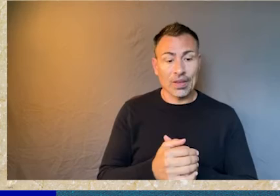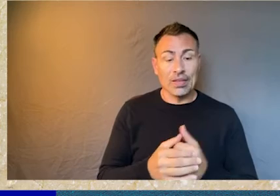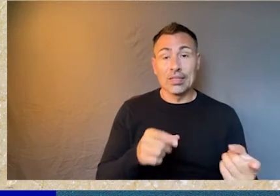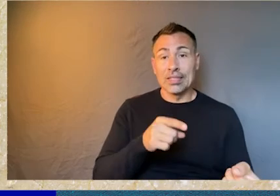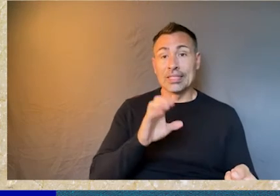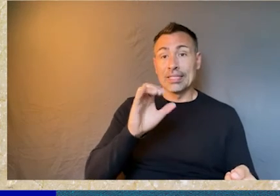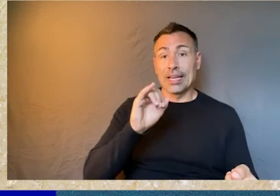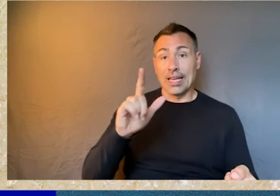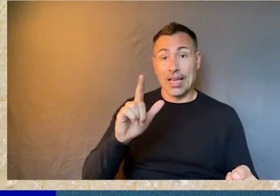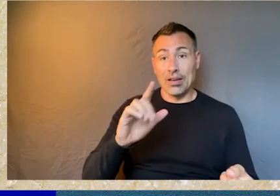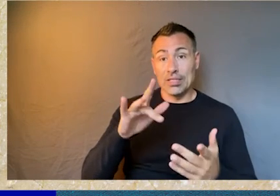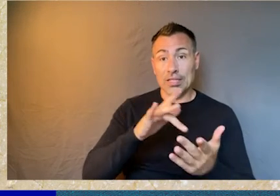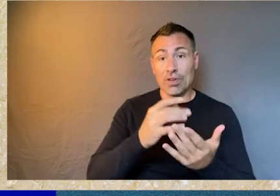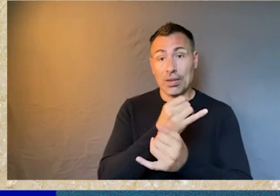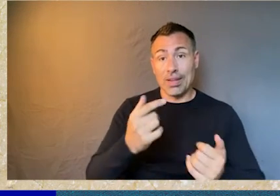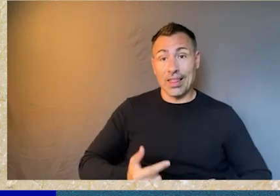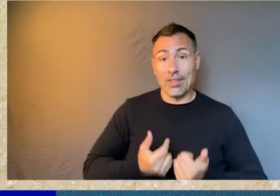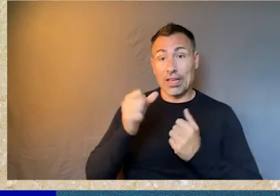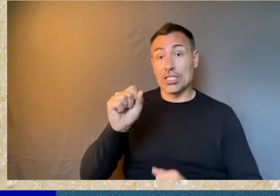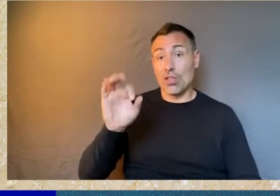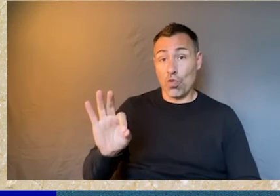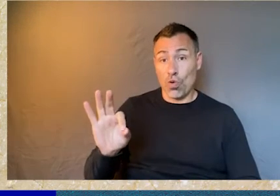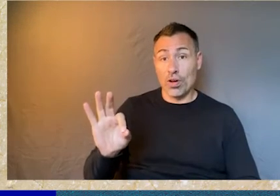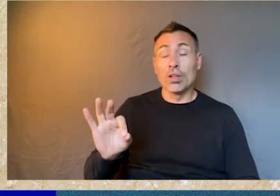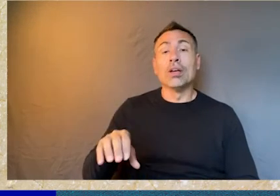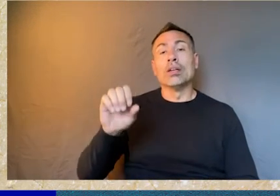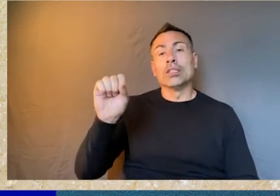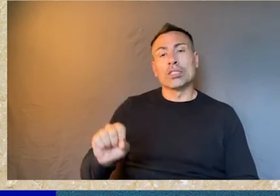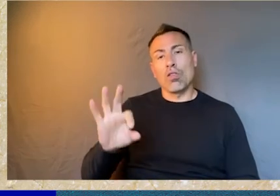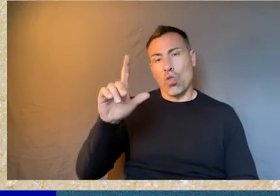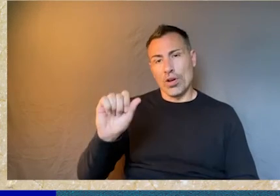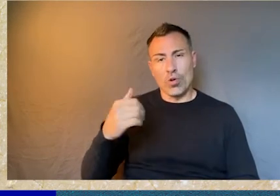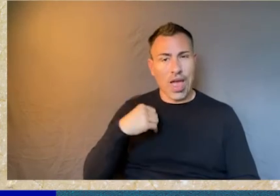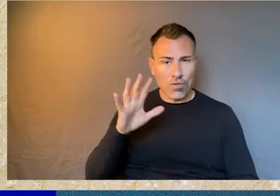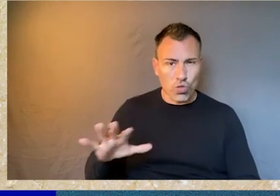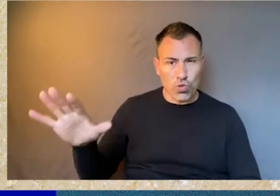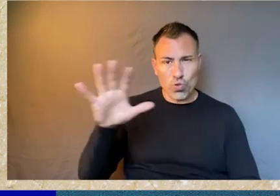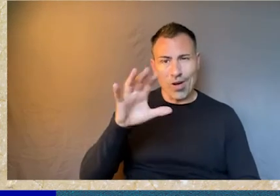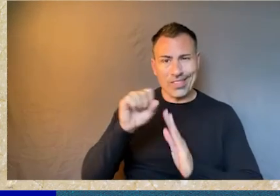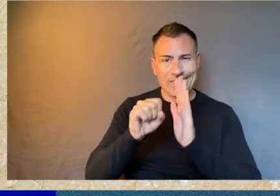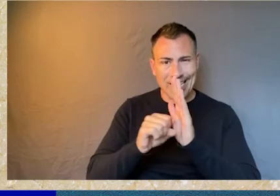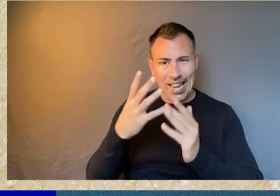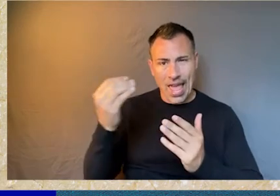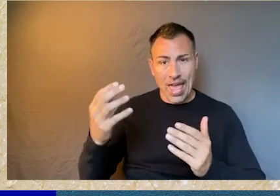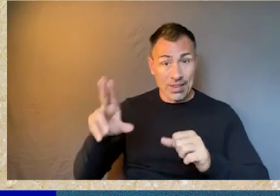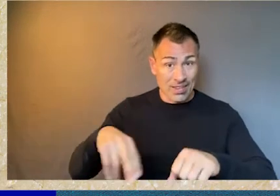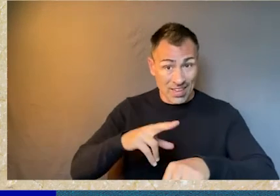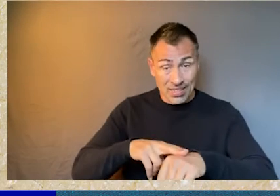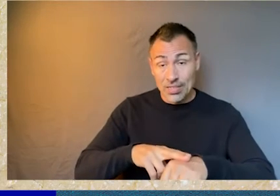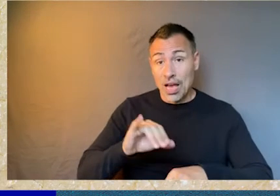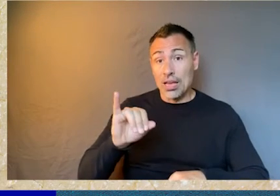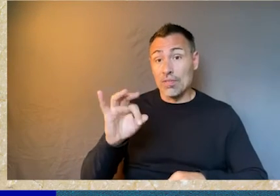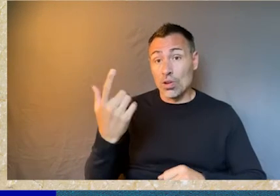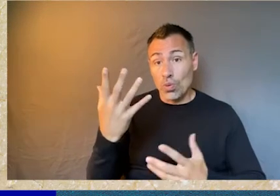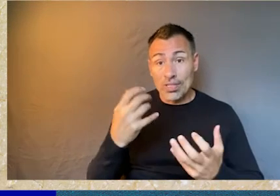for Independent Living of South Florida. We have them all over the state and throughout the nation. I don't know if anyone wants to say anything this